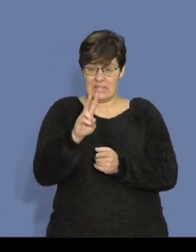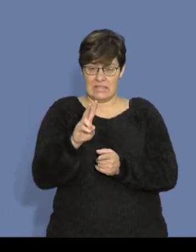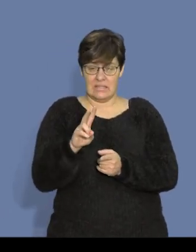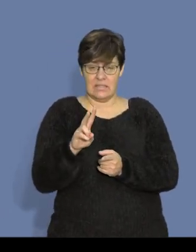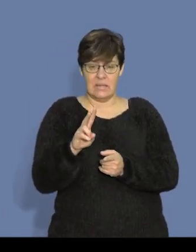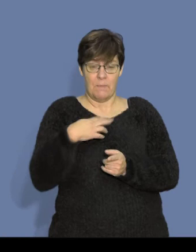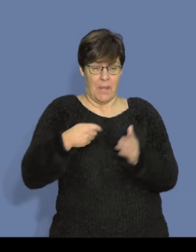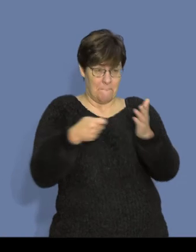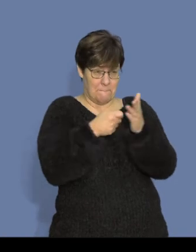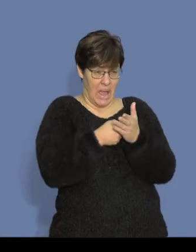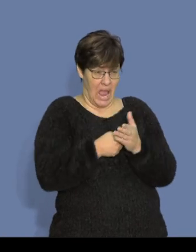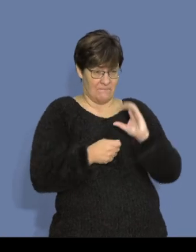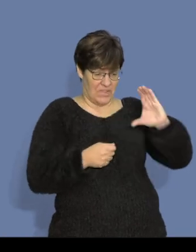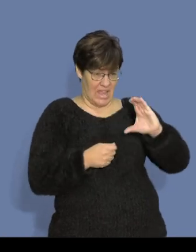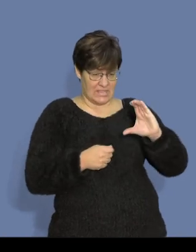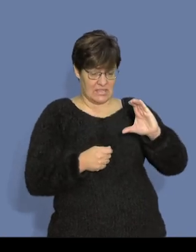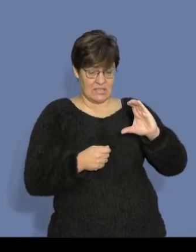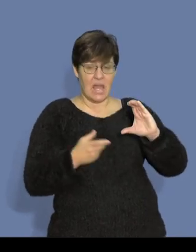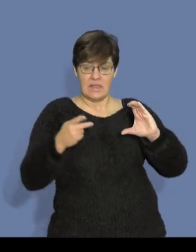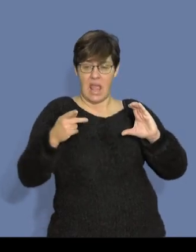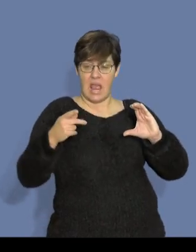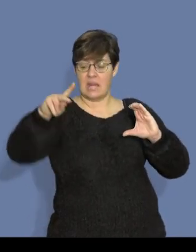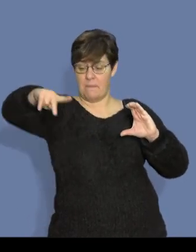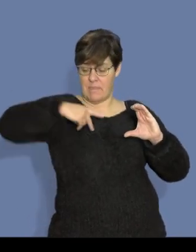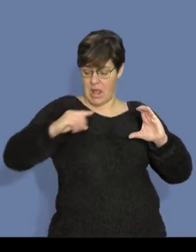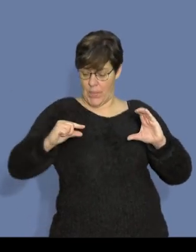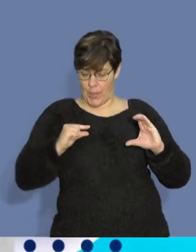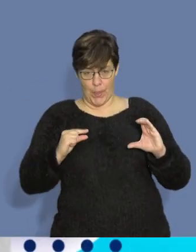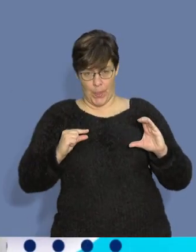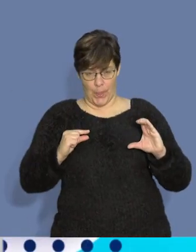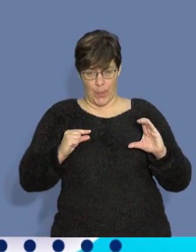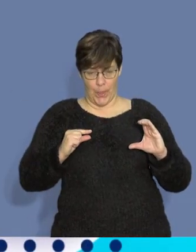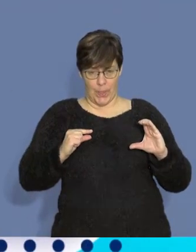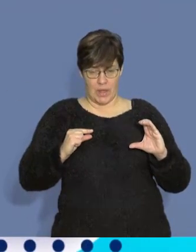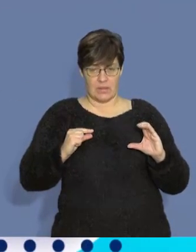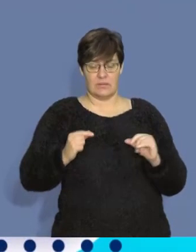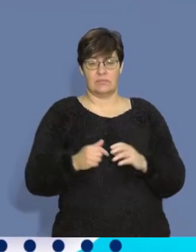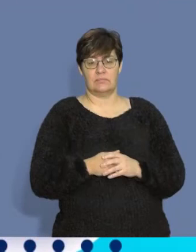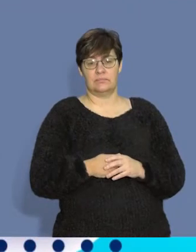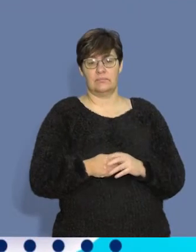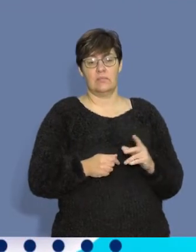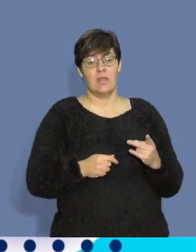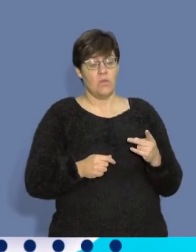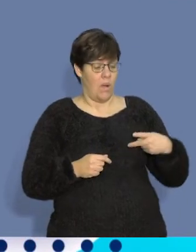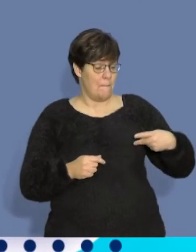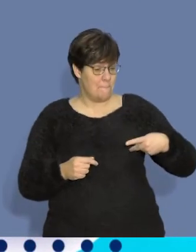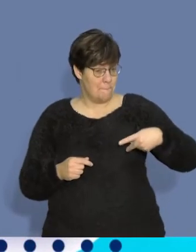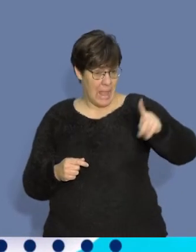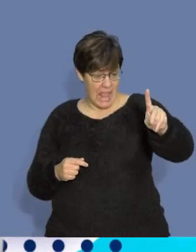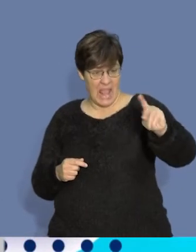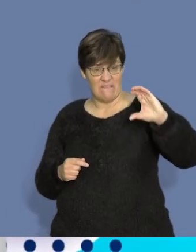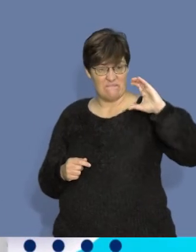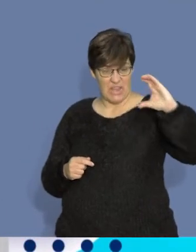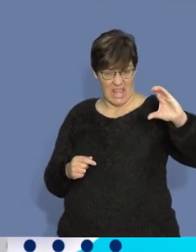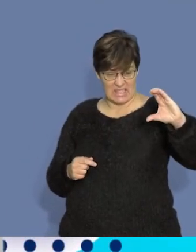scenario here, you can see that the output VAT is greater. Sorry, let me repeat that. Your